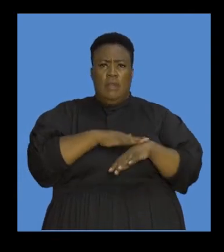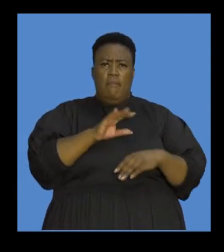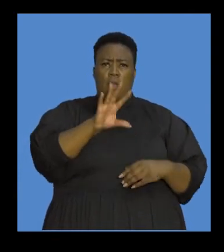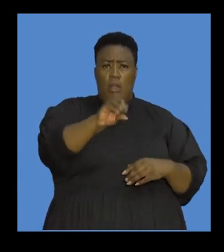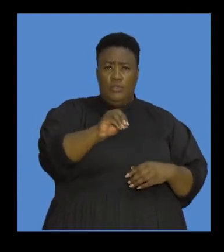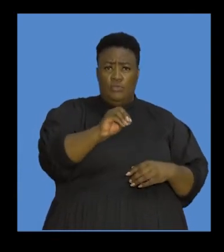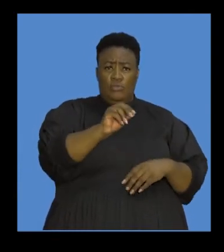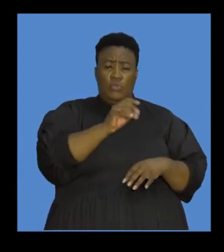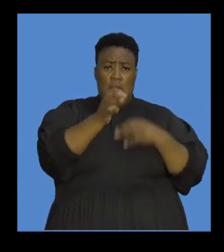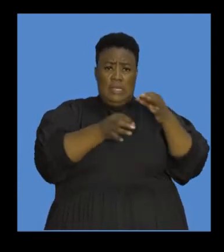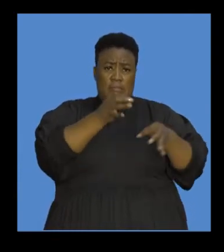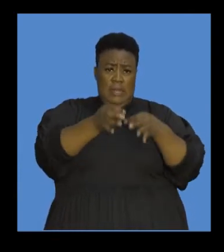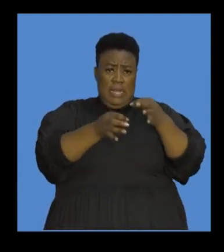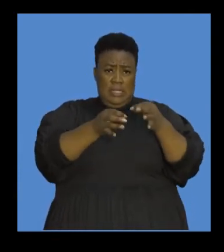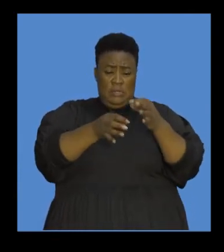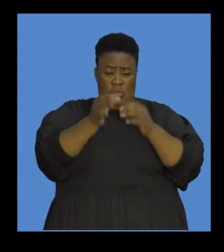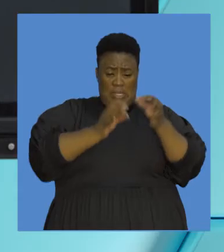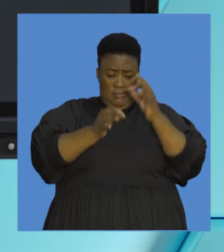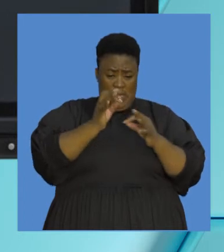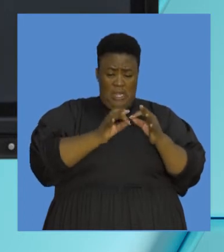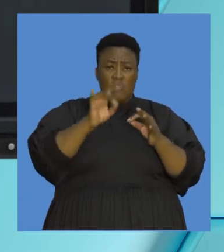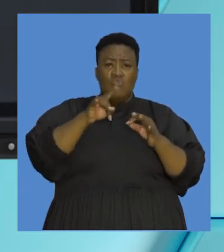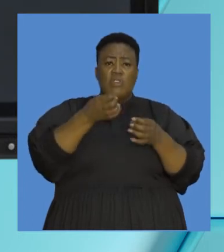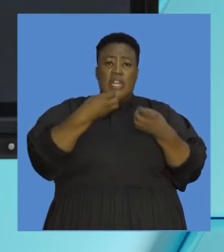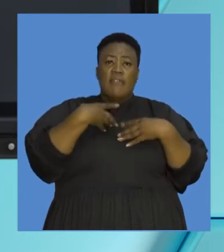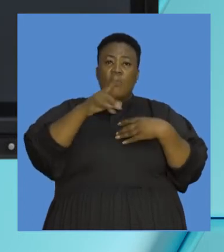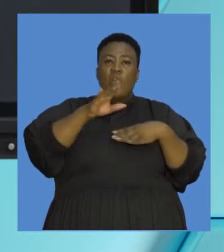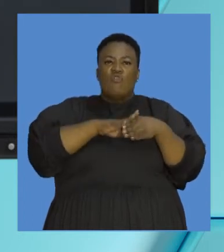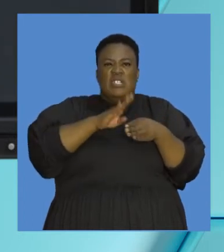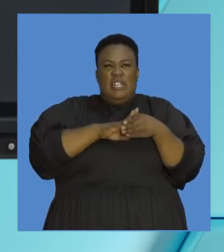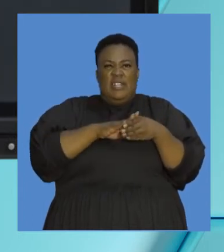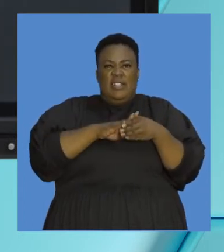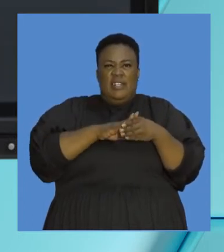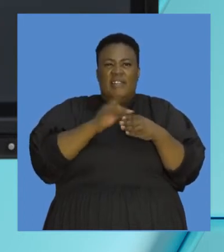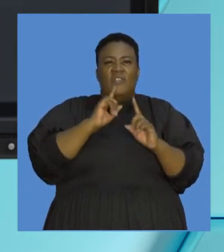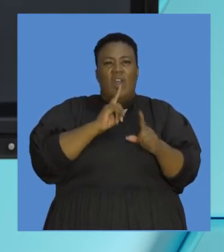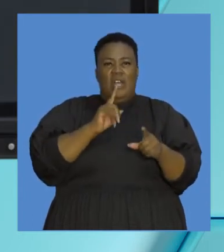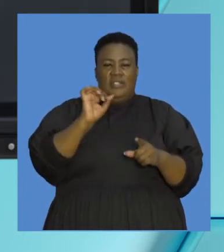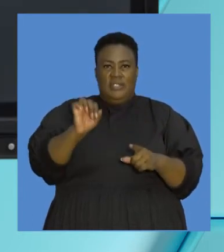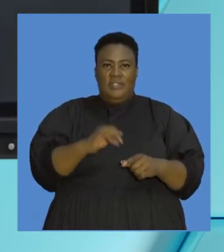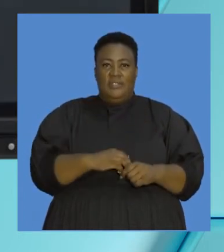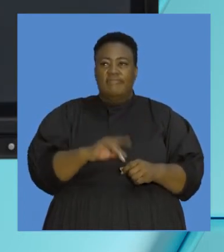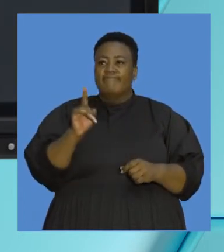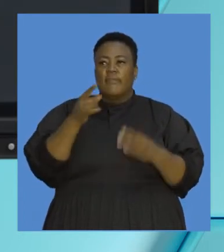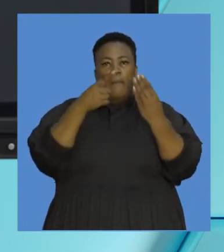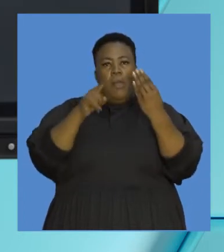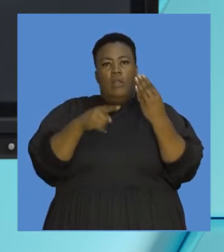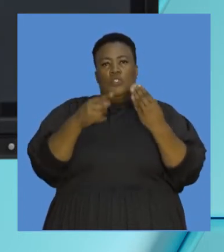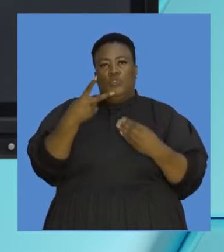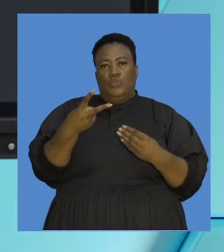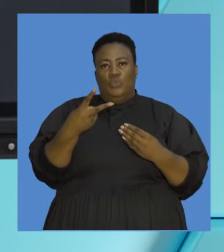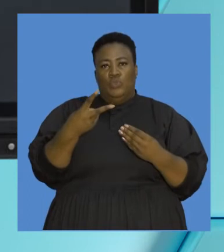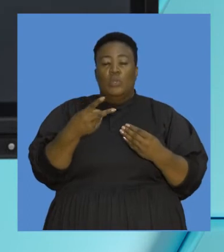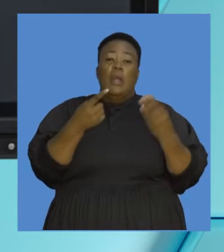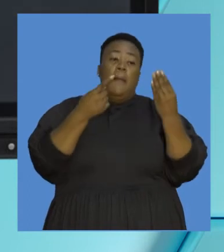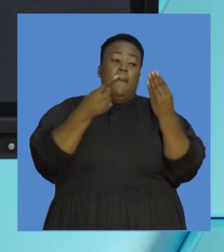to explain, you've got to give me a reason for your answer, okay? This would be worth 2 marks. 1 for being able